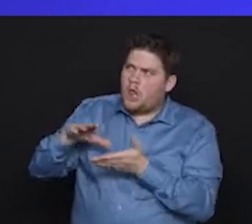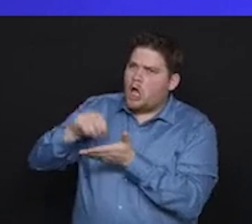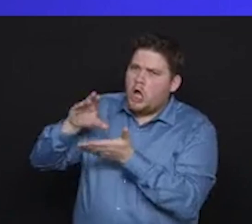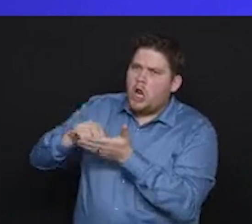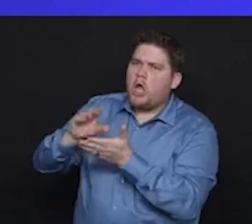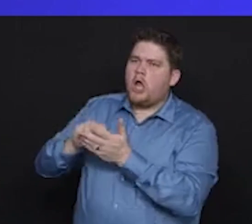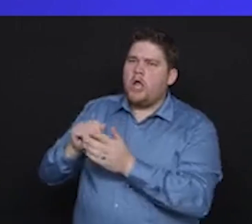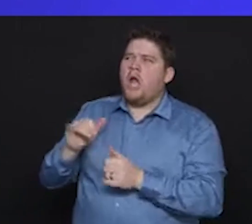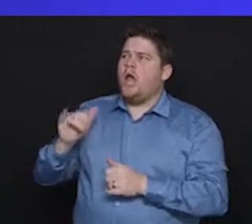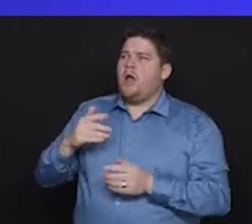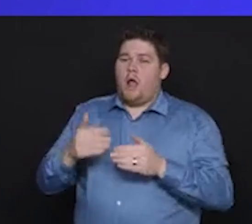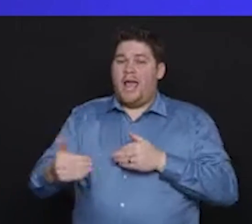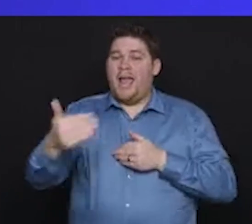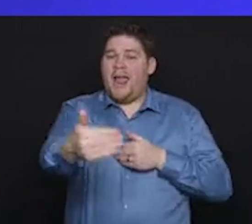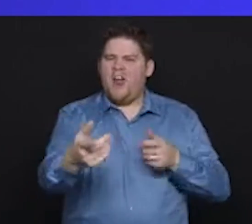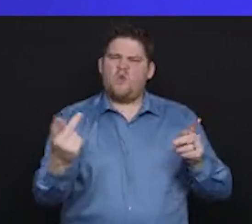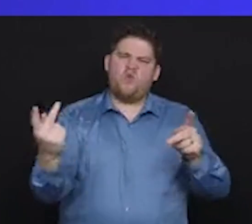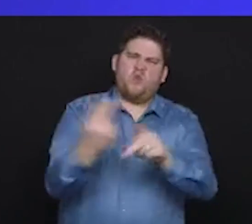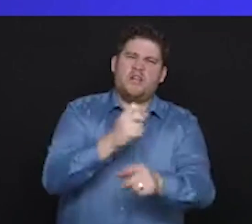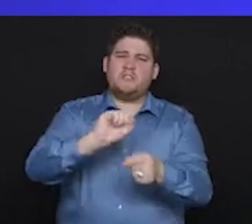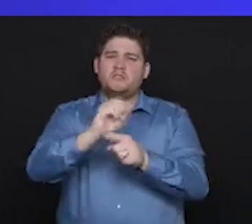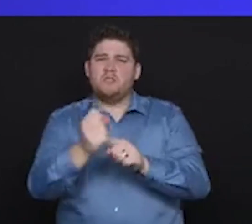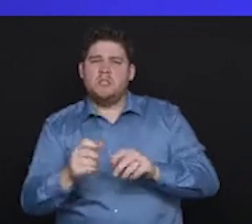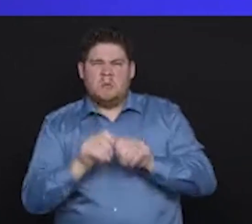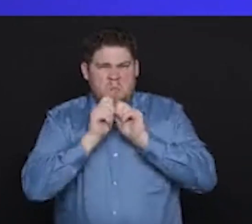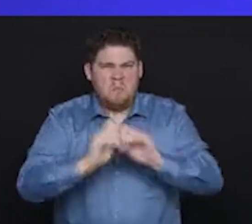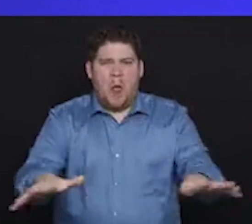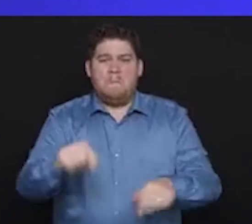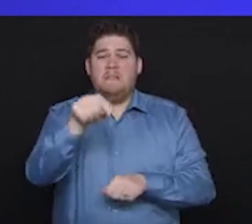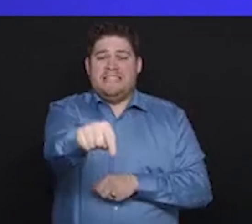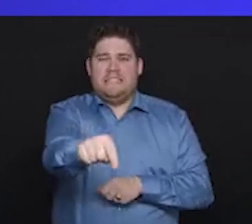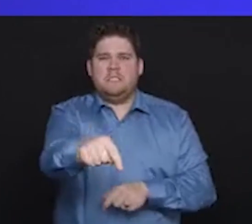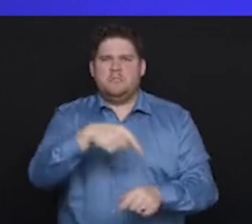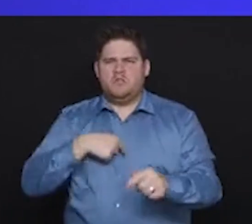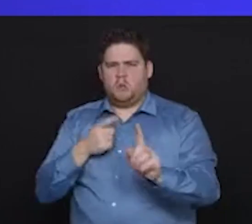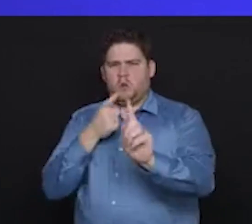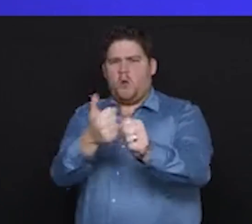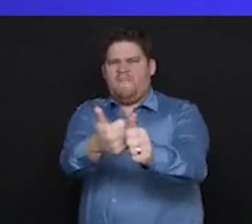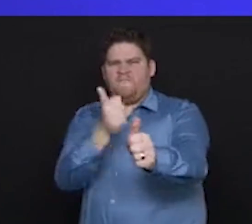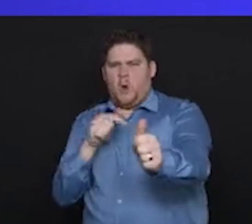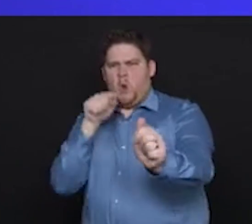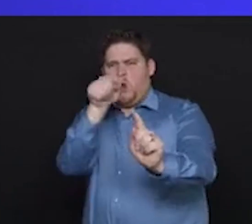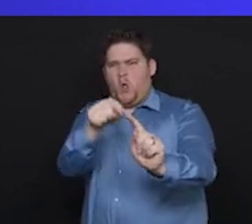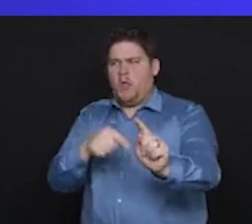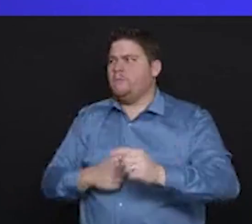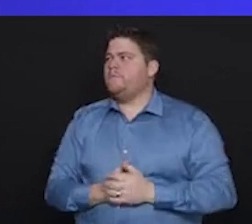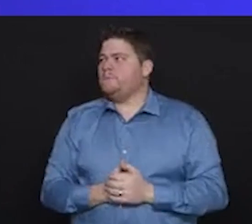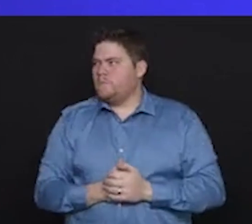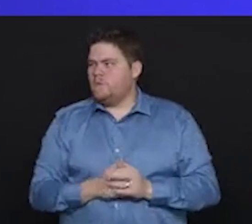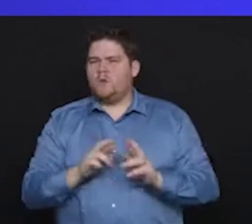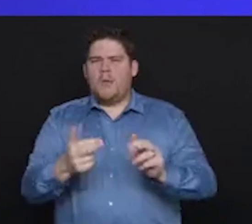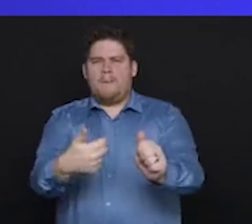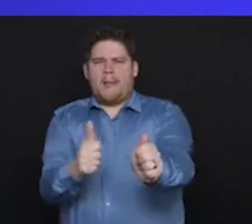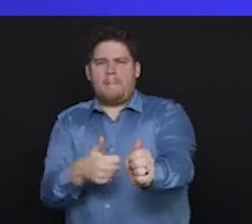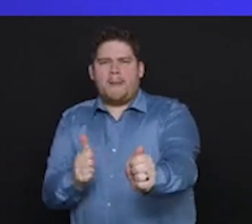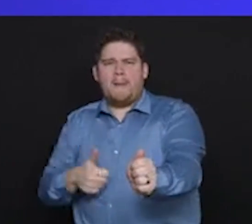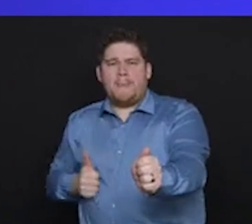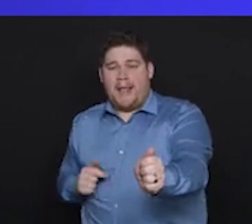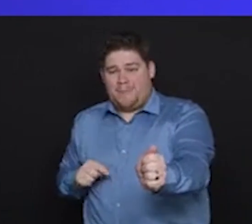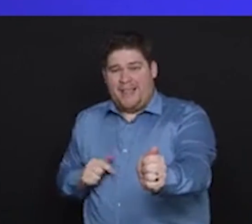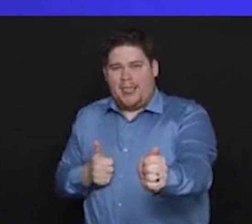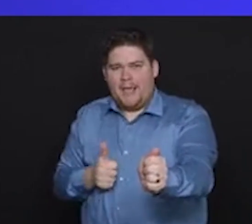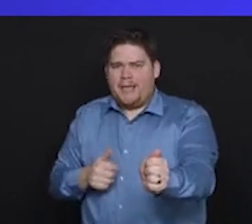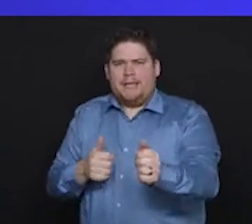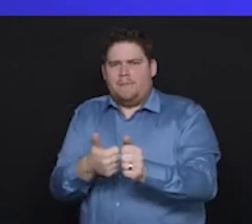of people across the province will bring about. And again, as Dr. Henry has said, I just want to express our appreciation both in long-term care and acute